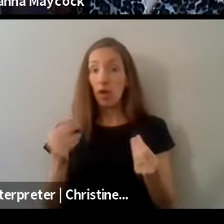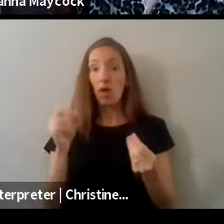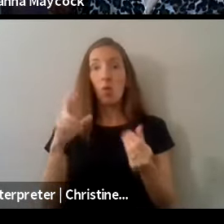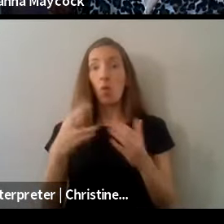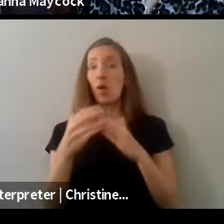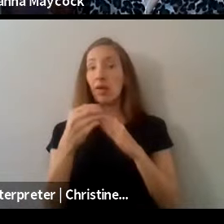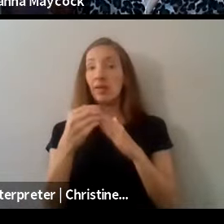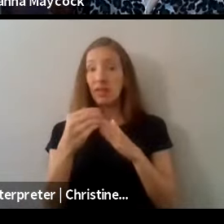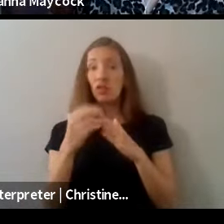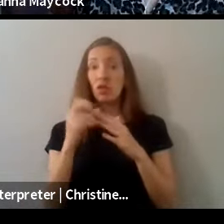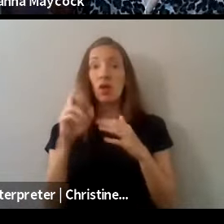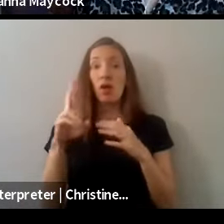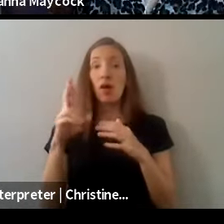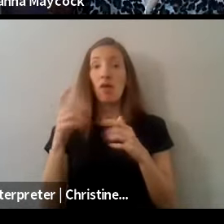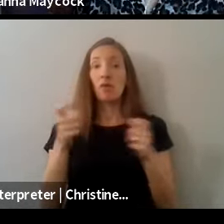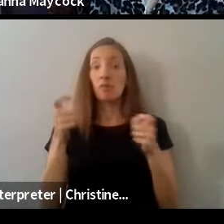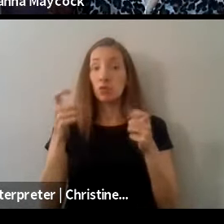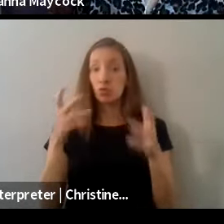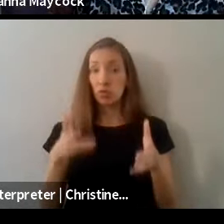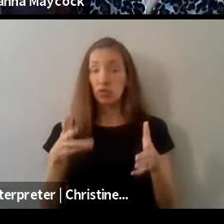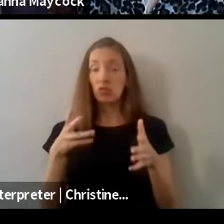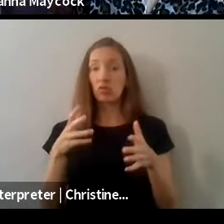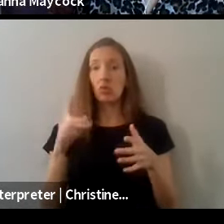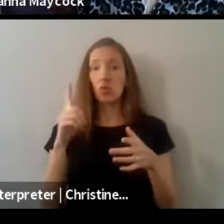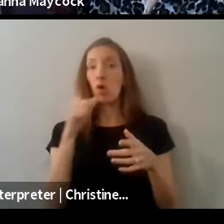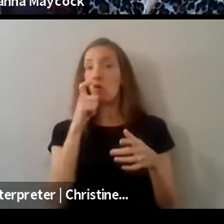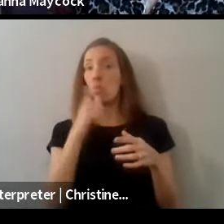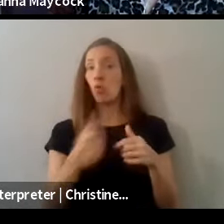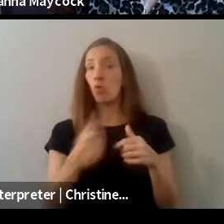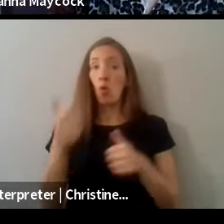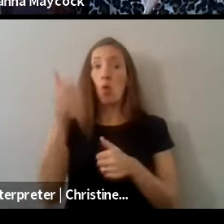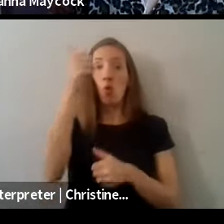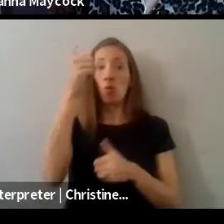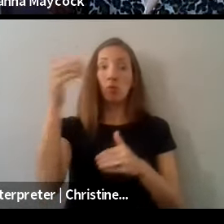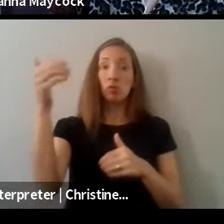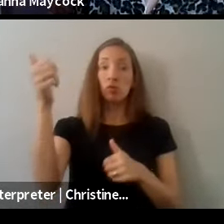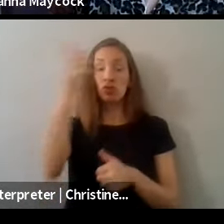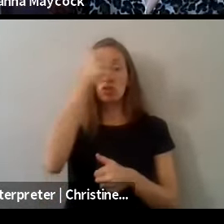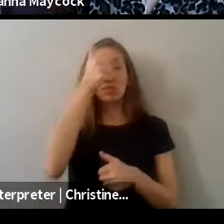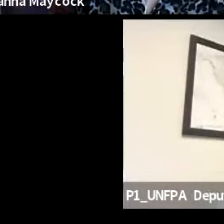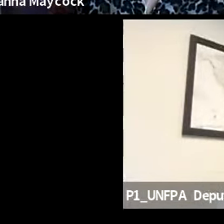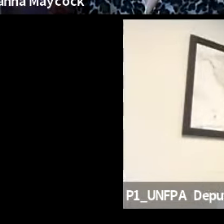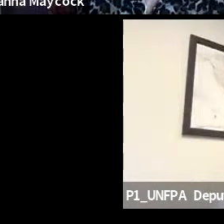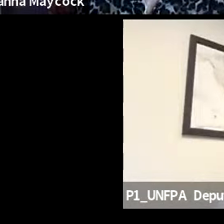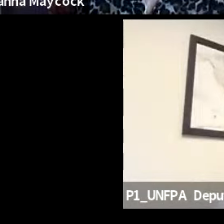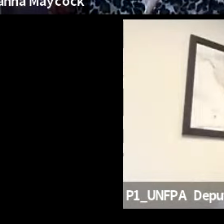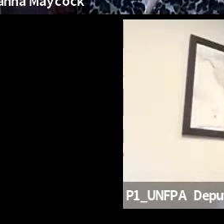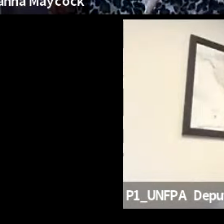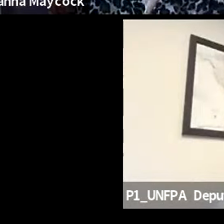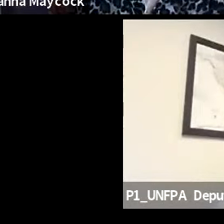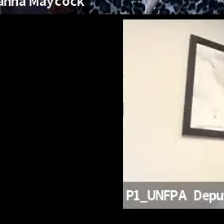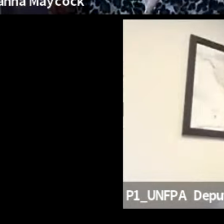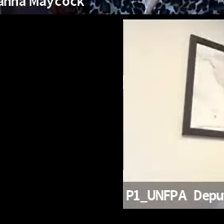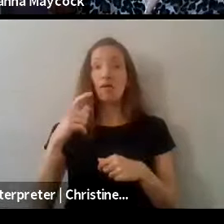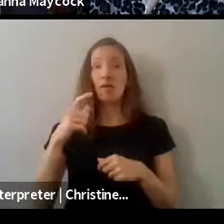the provincial administration, the one that goes up to the chief level, who obviously are government officials as well, we realize that that is the only way we are going to